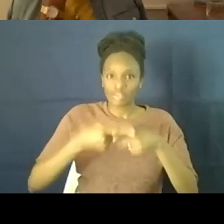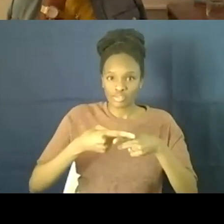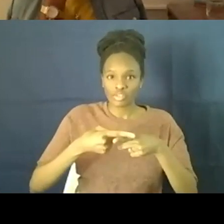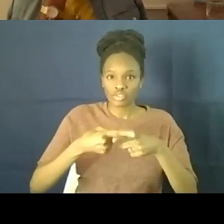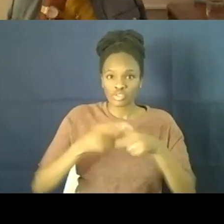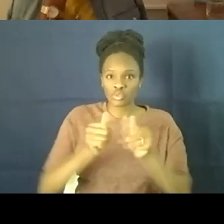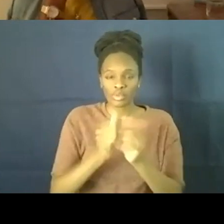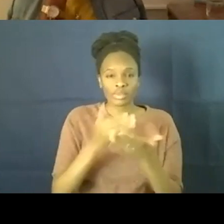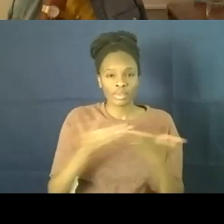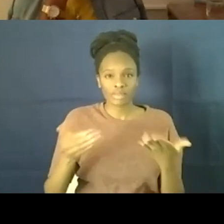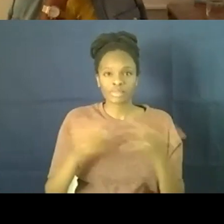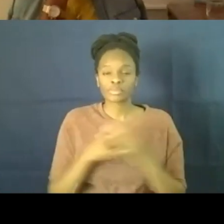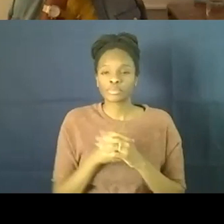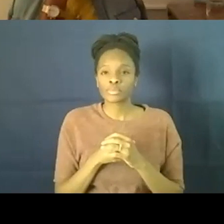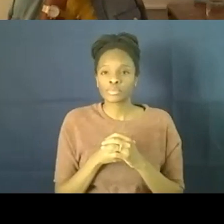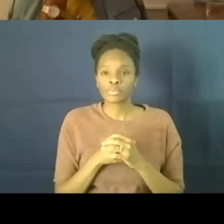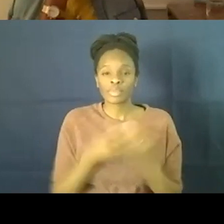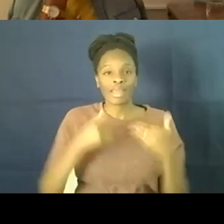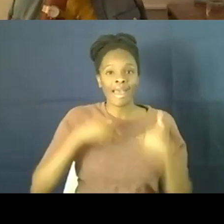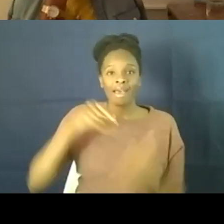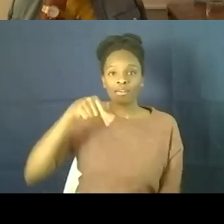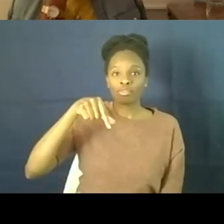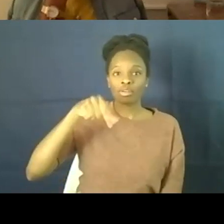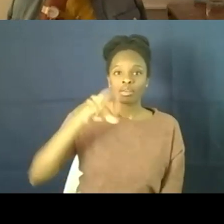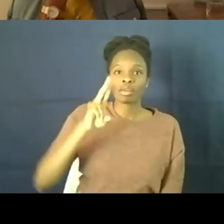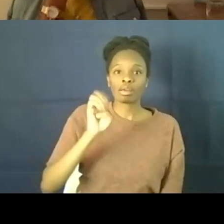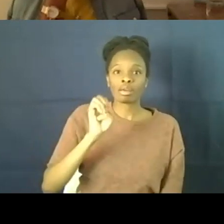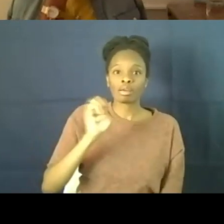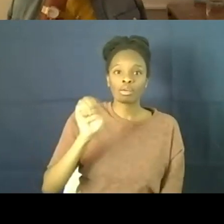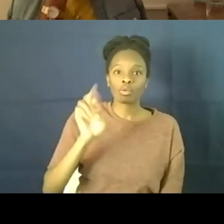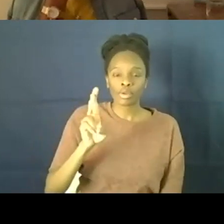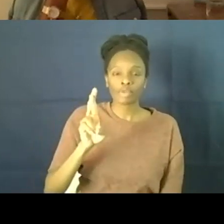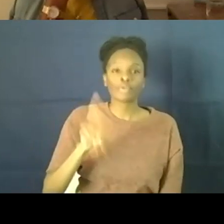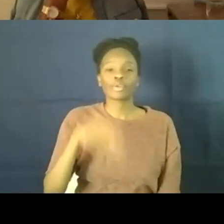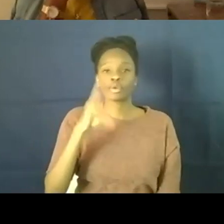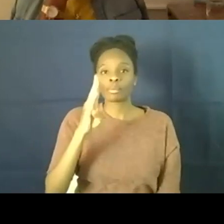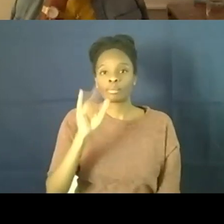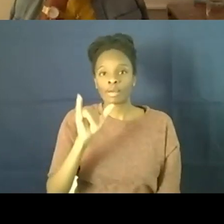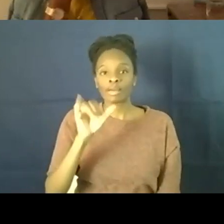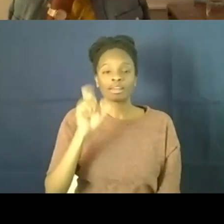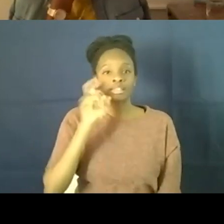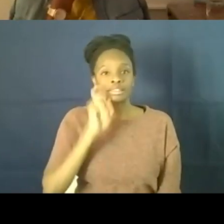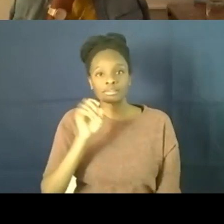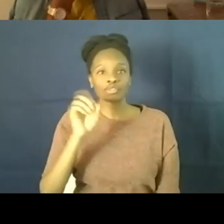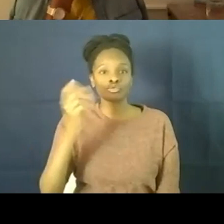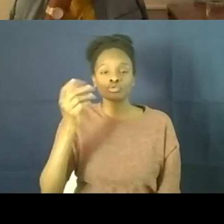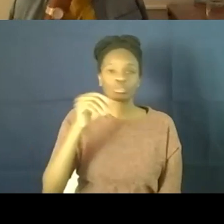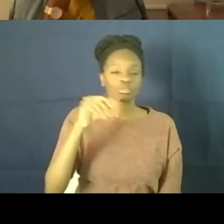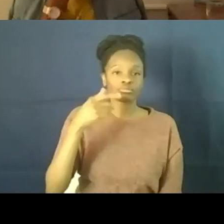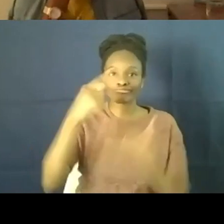know, we have queers, we have women, we have bisexuals and homosexuals and all kind of stuff up in that